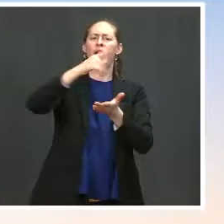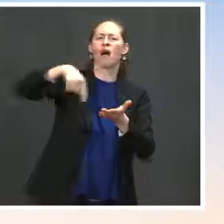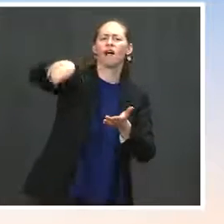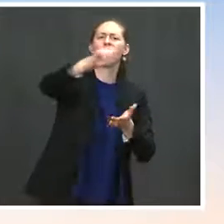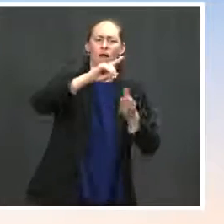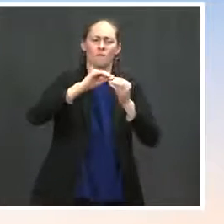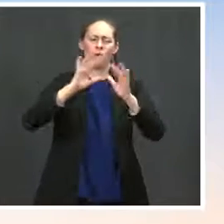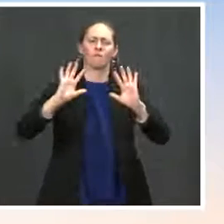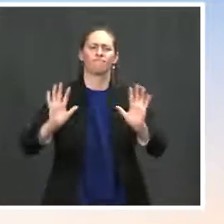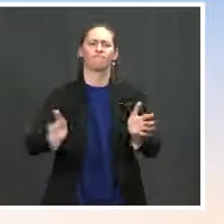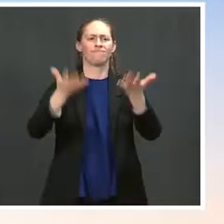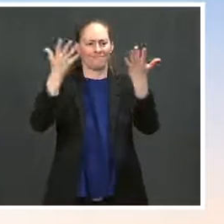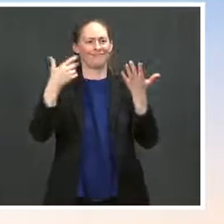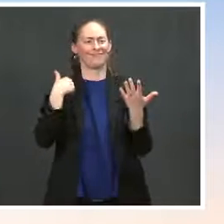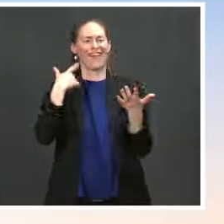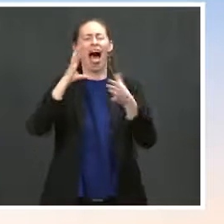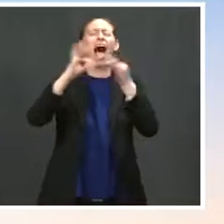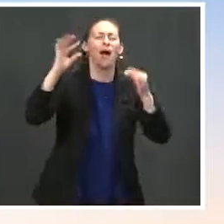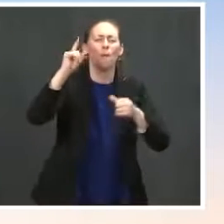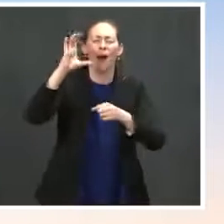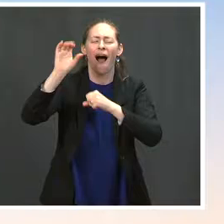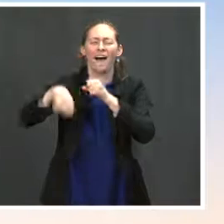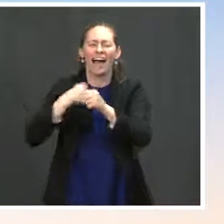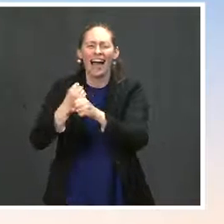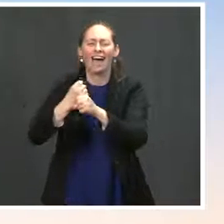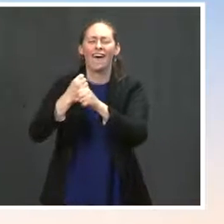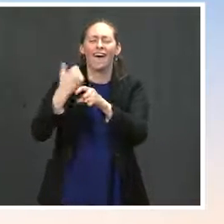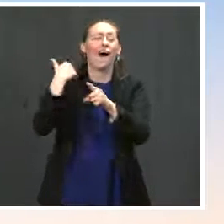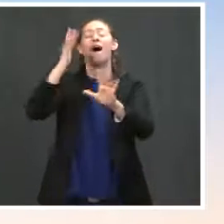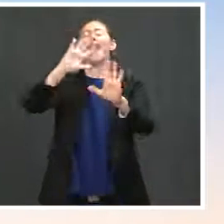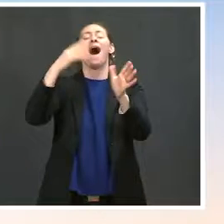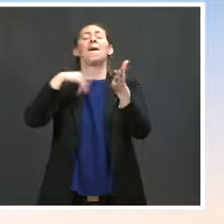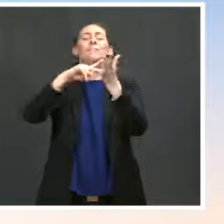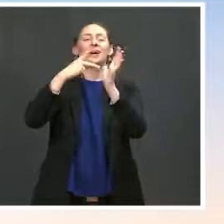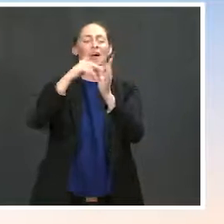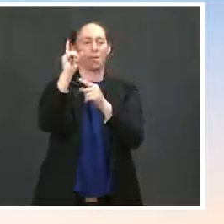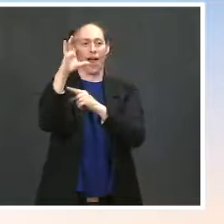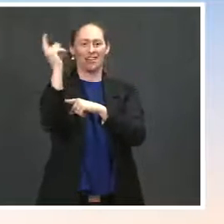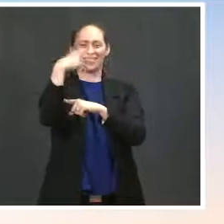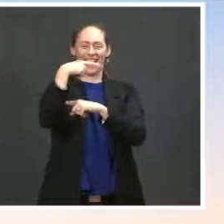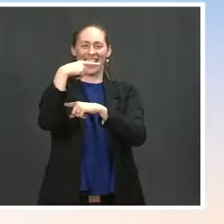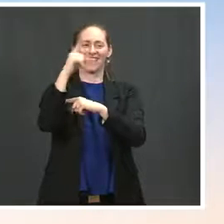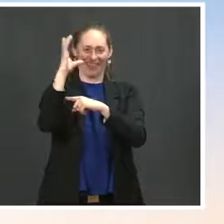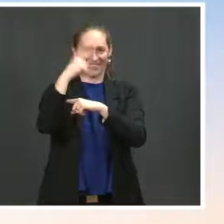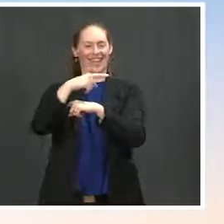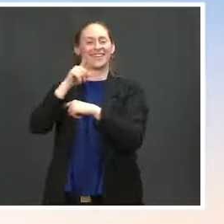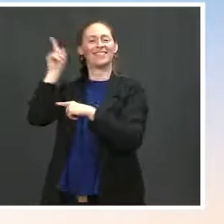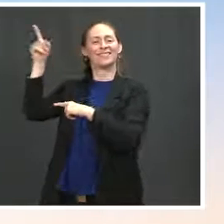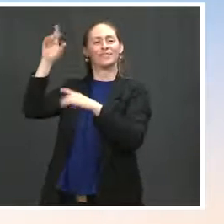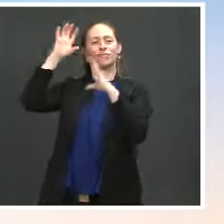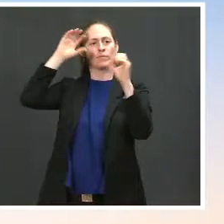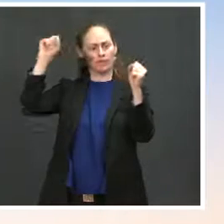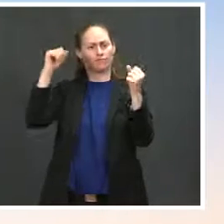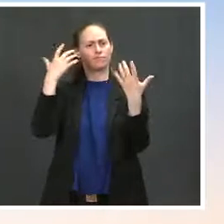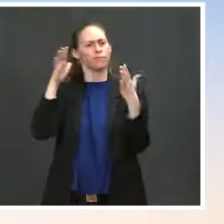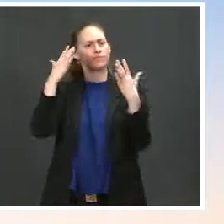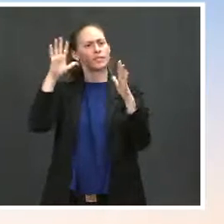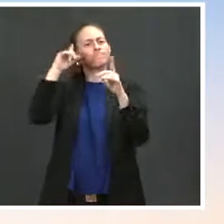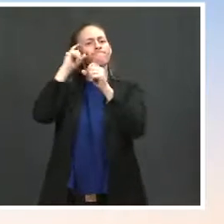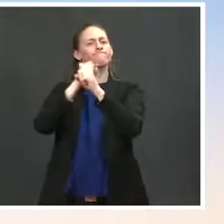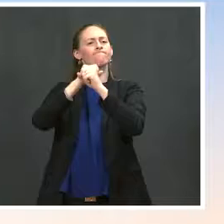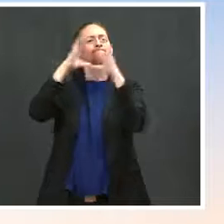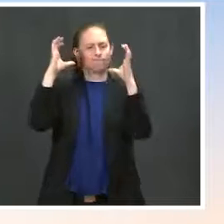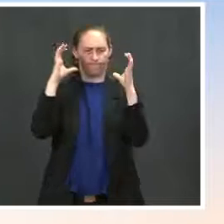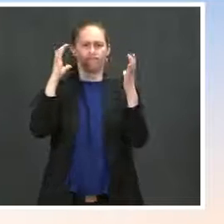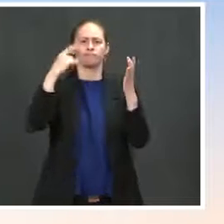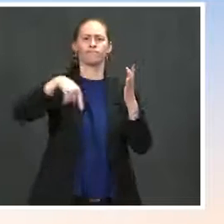at times, 100 days of this administration, we met with and listened to cities and states,